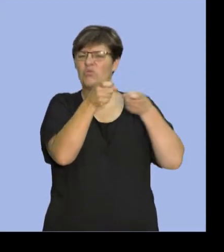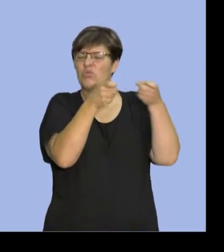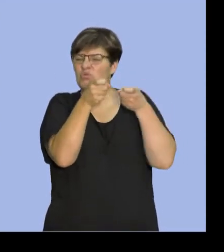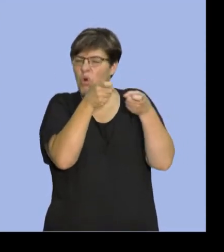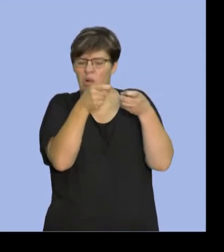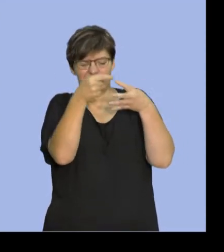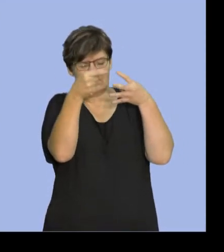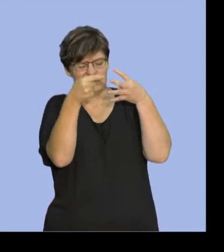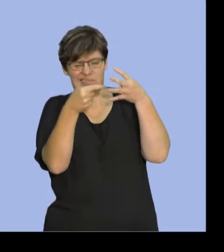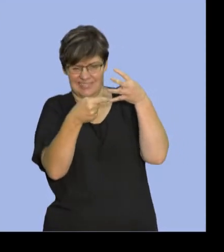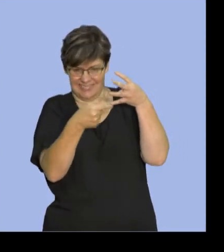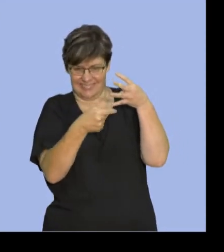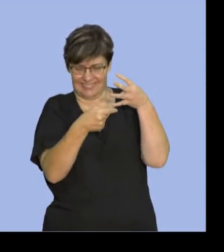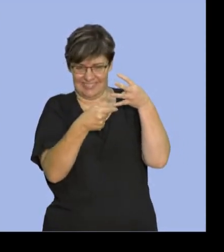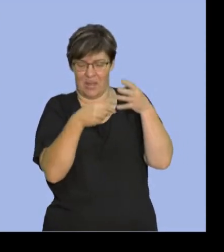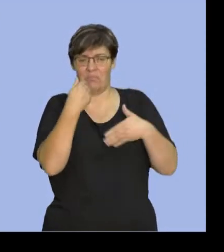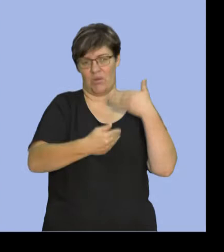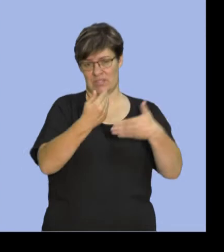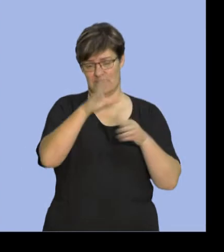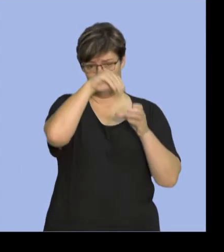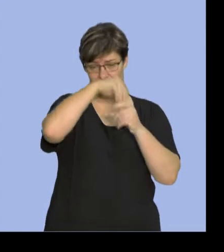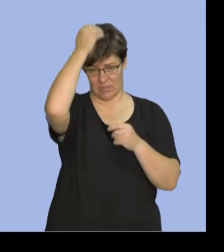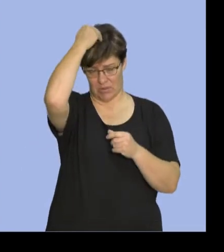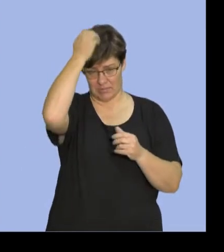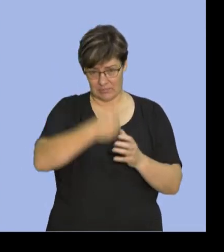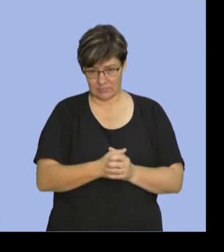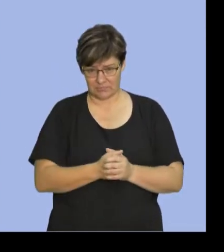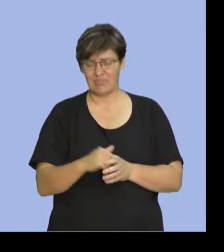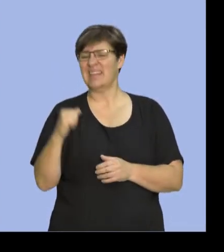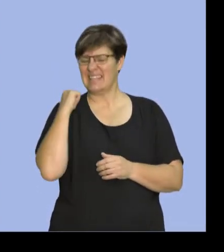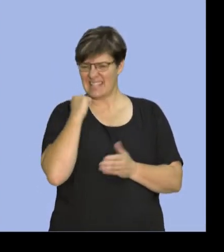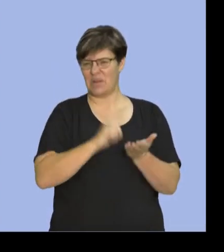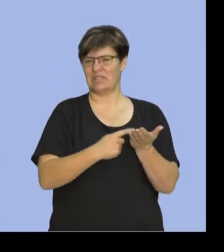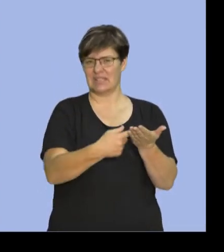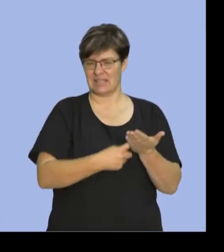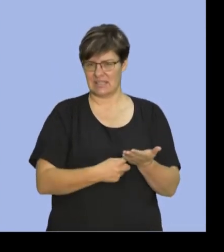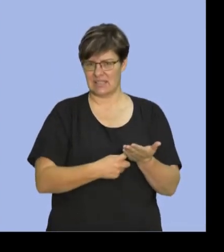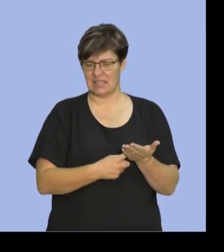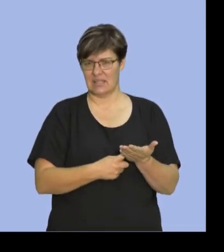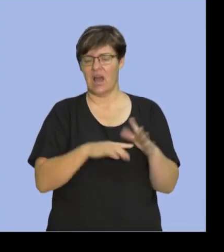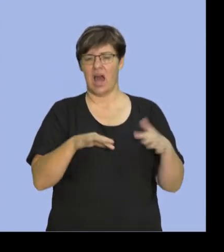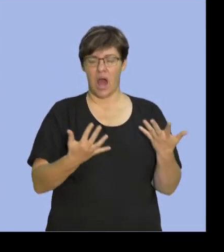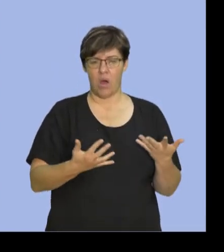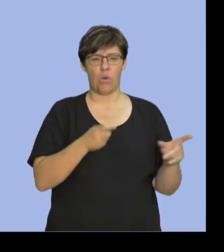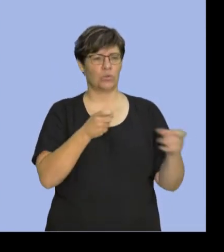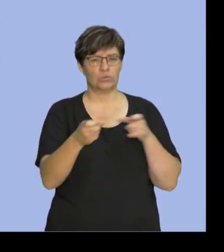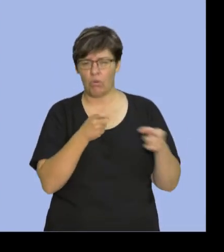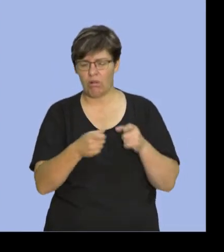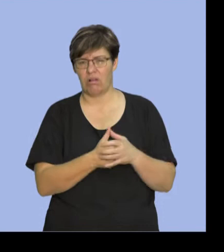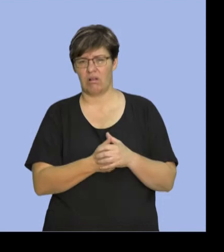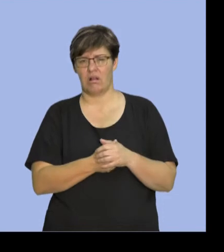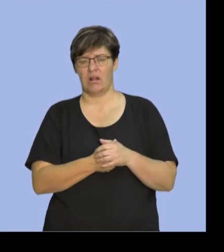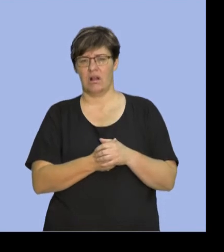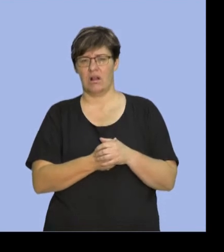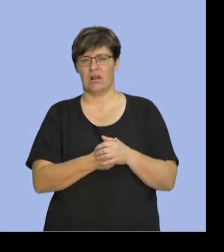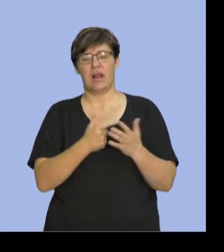important physiological processes. We discussed this yesterday when we spoke about how it controls the level of carbon